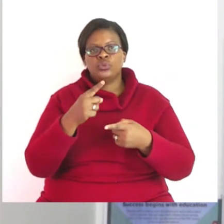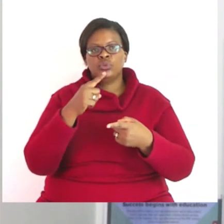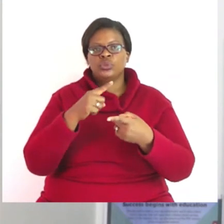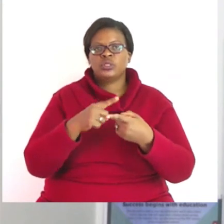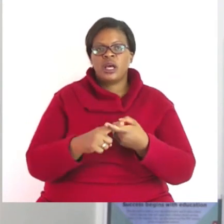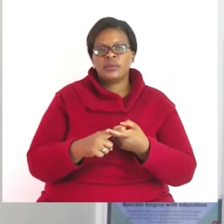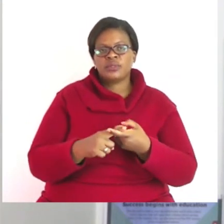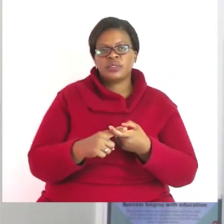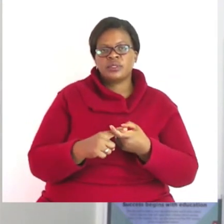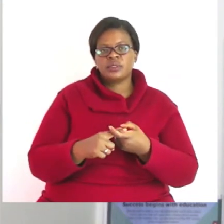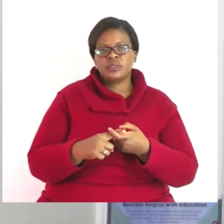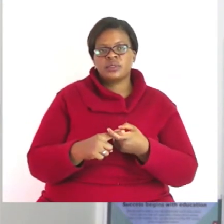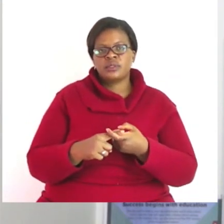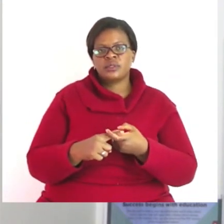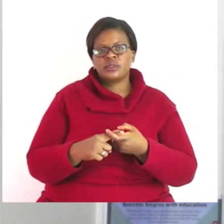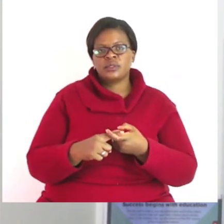2, which is this,